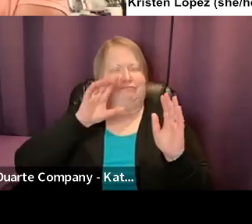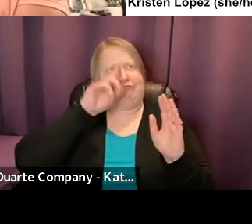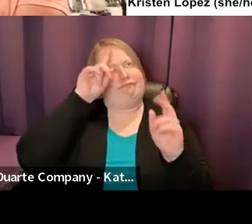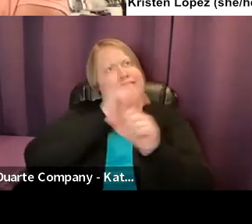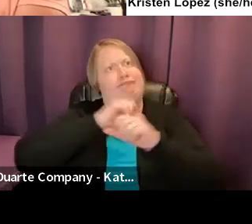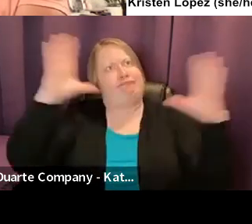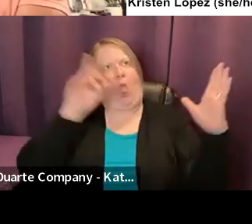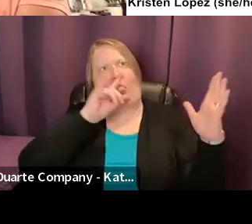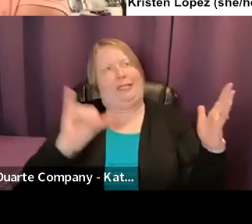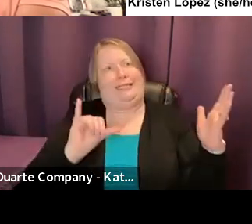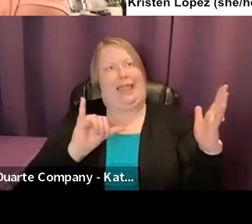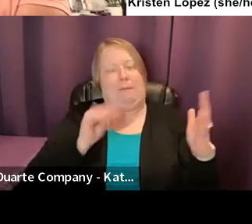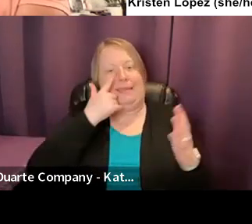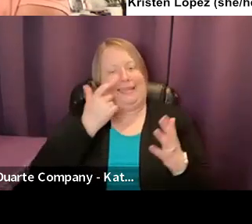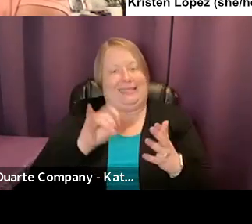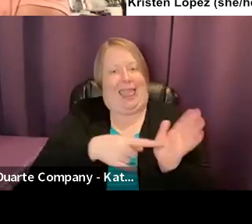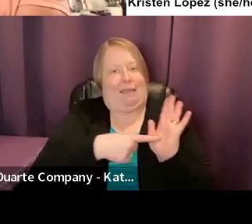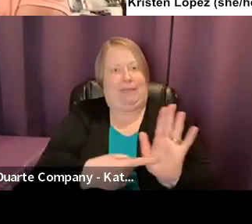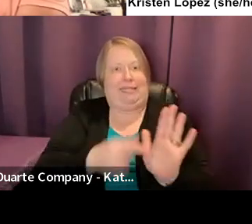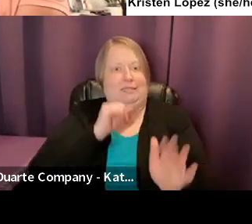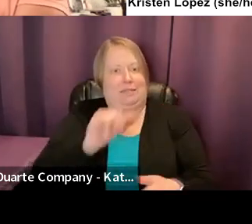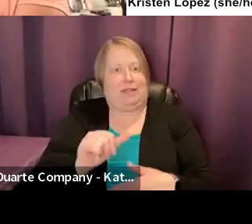that's something that's really hard for a lot of